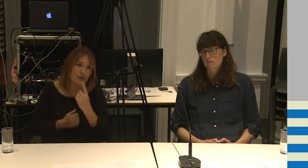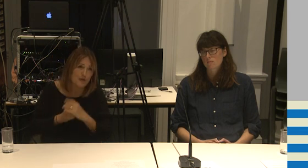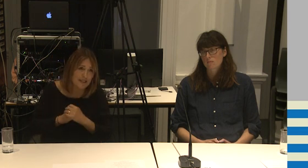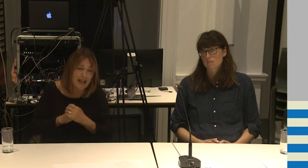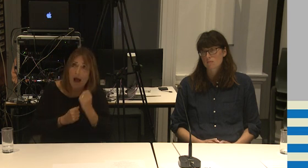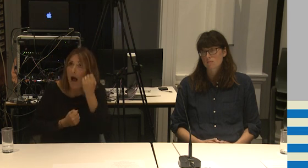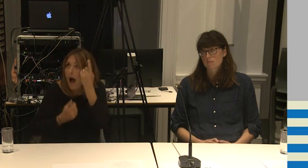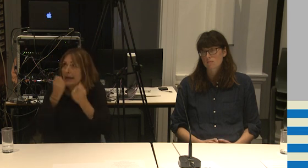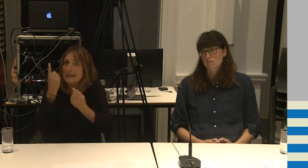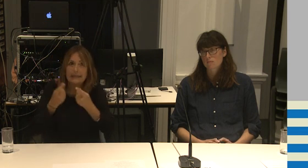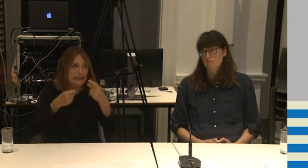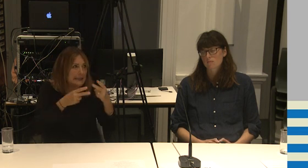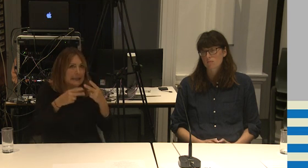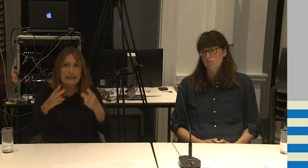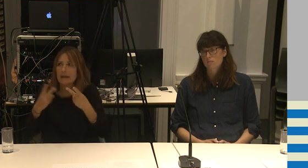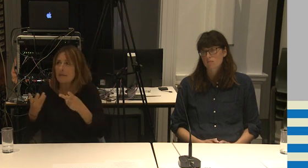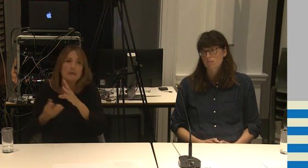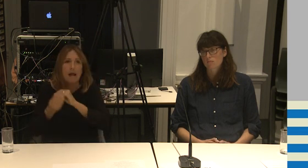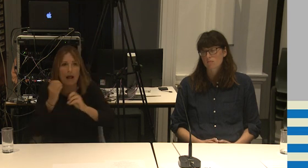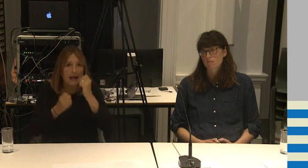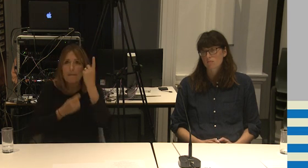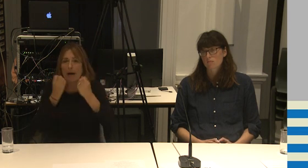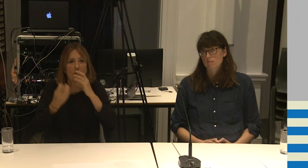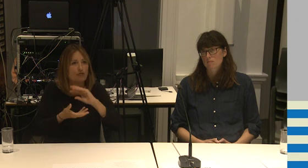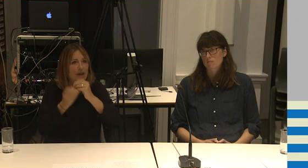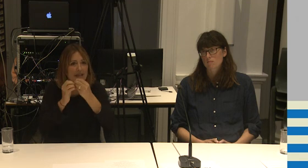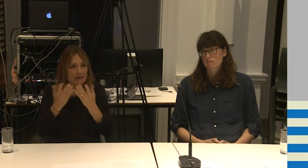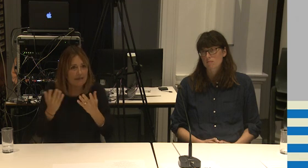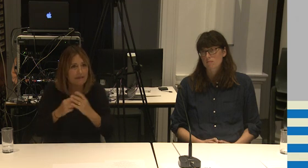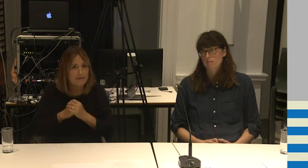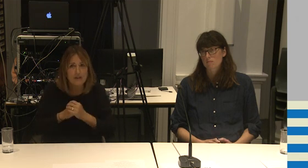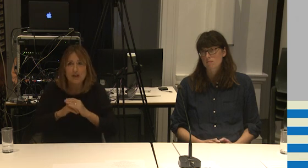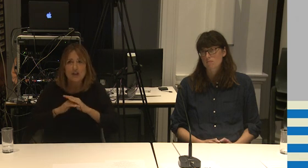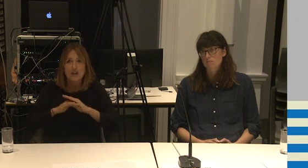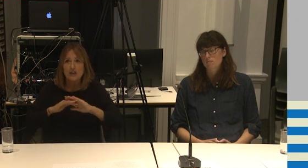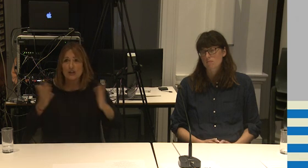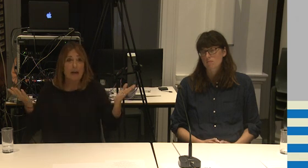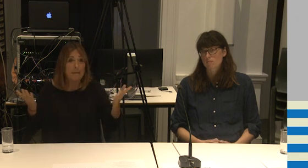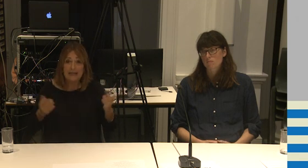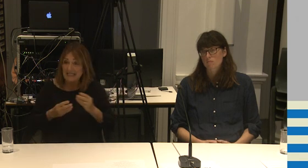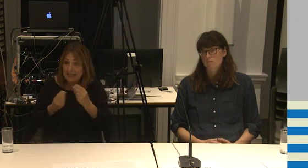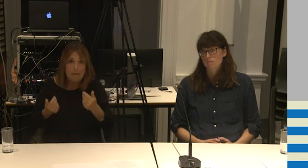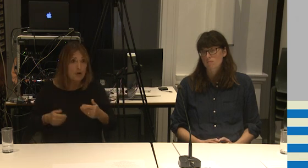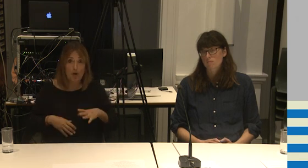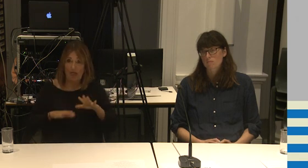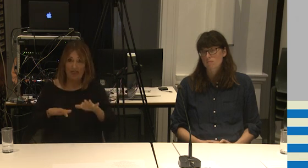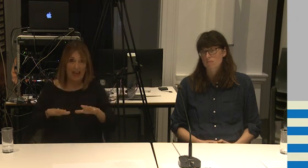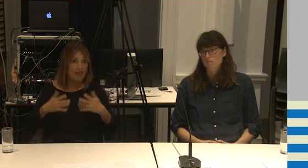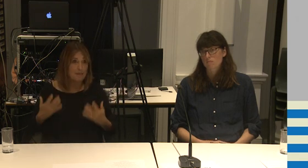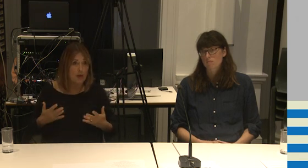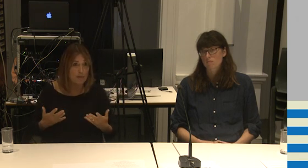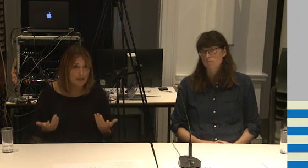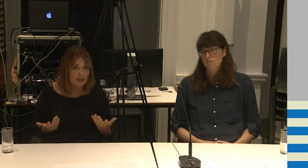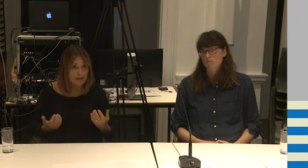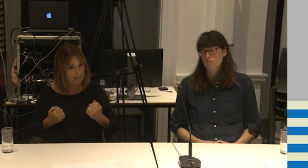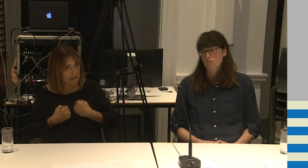and ideas that are even for forms of diversity that don't necessarily even exist at the moment. And that's how I work as